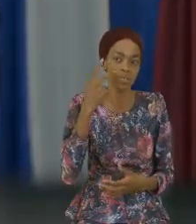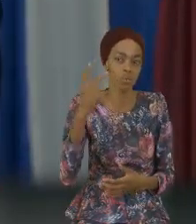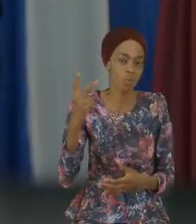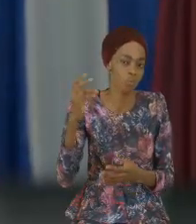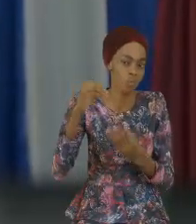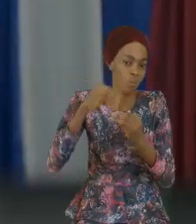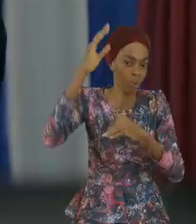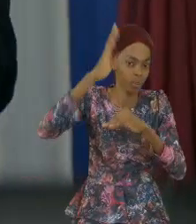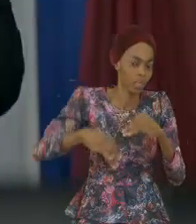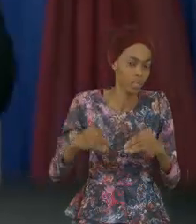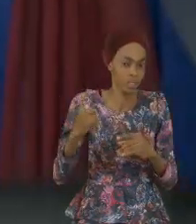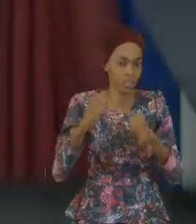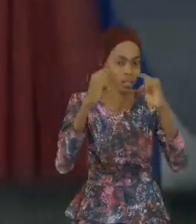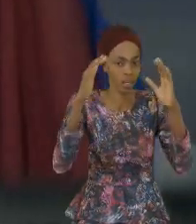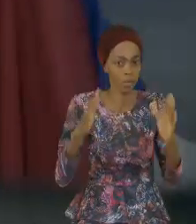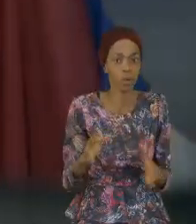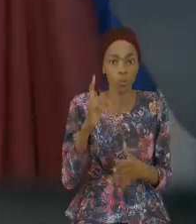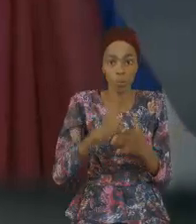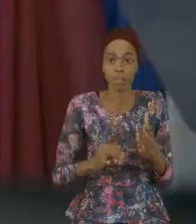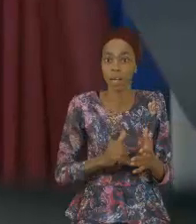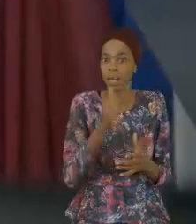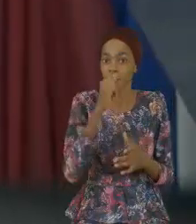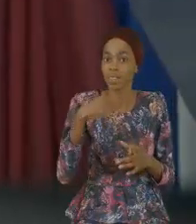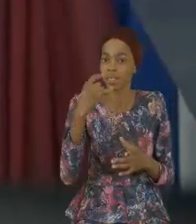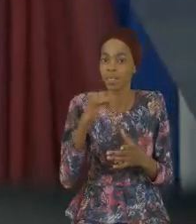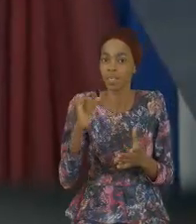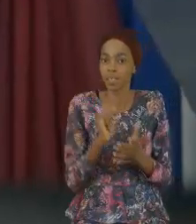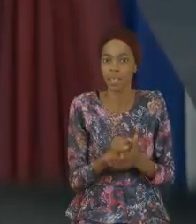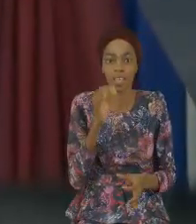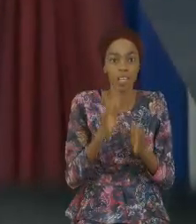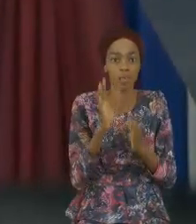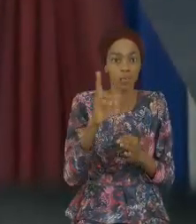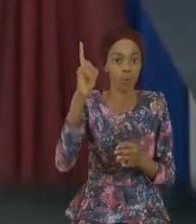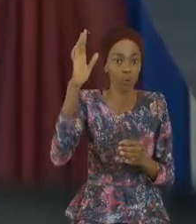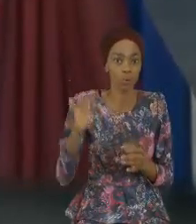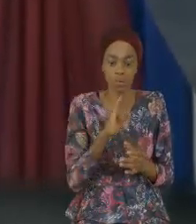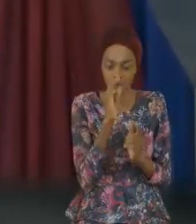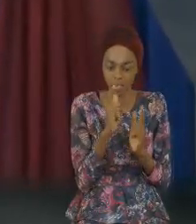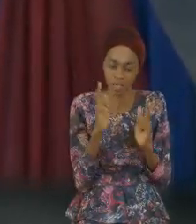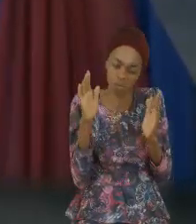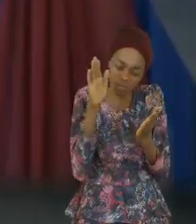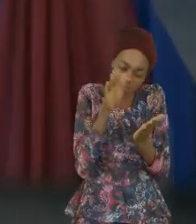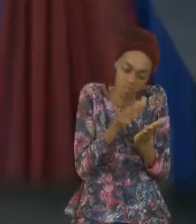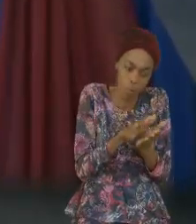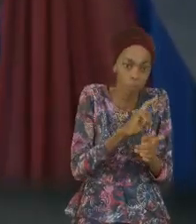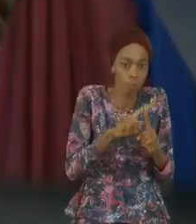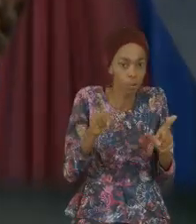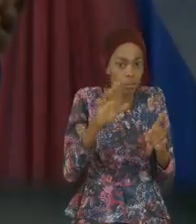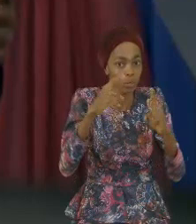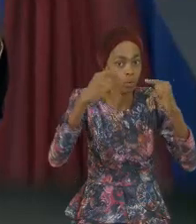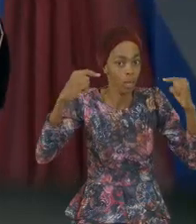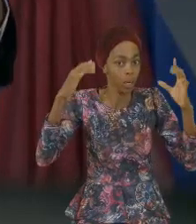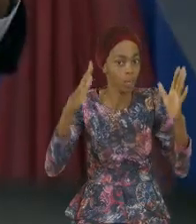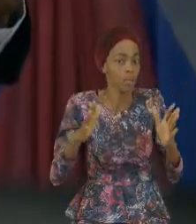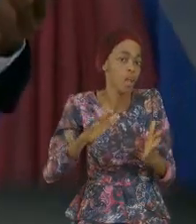saying is, if your God is small, but the Amalekites are big, and the giants are big,